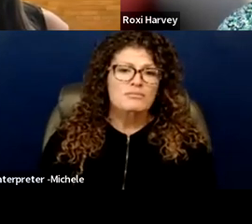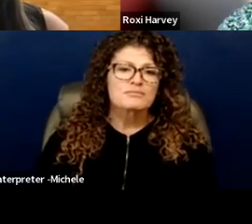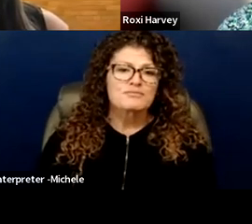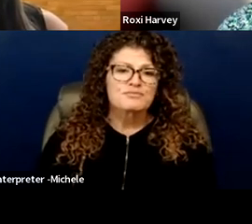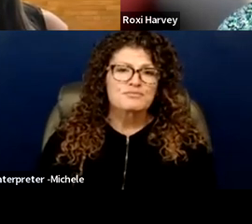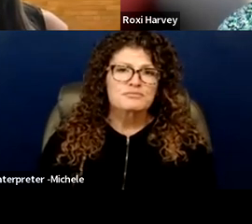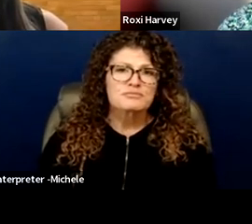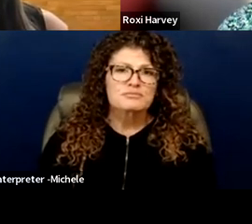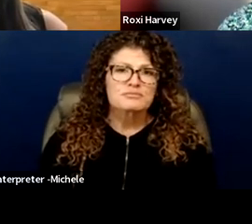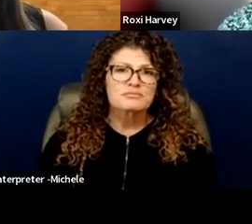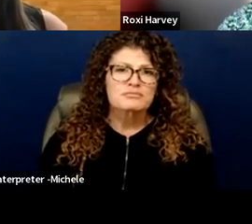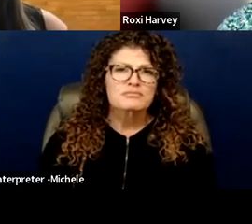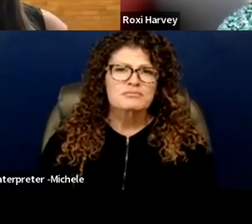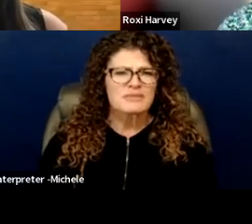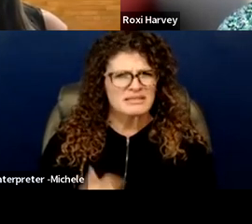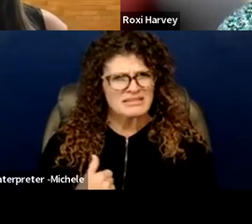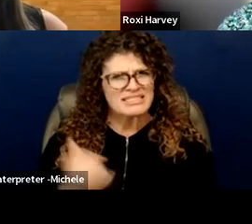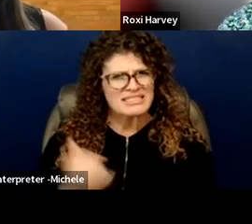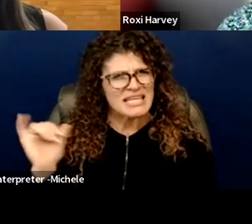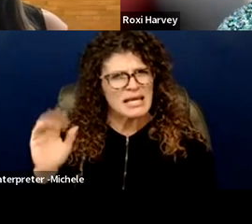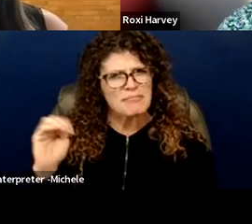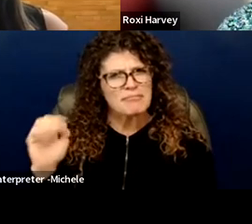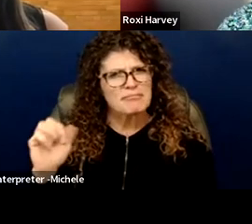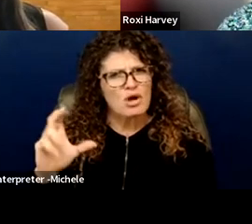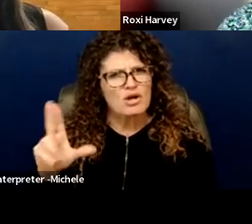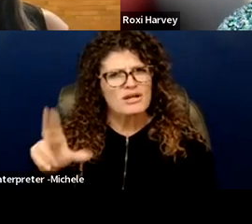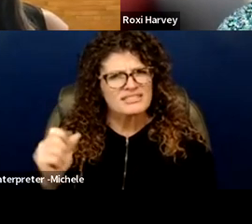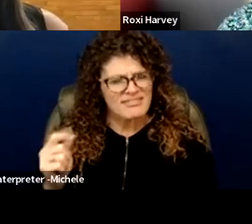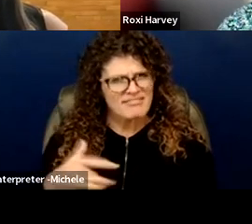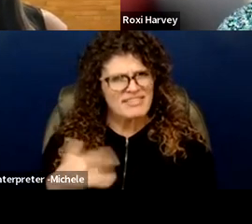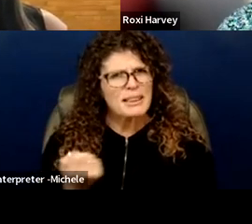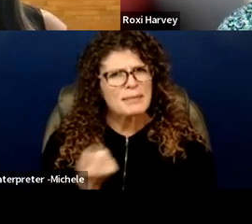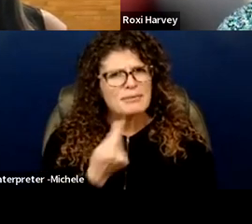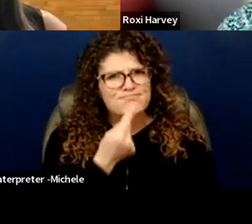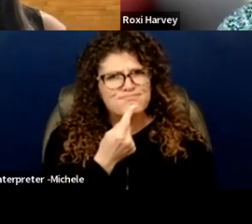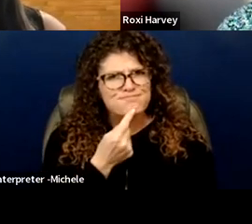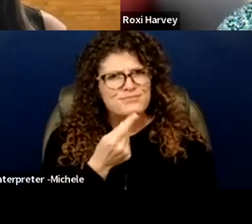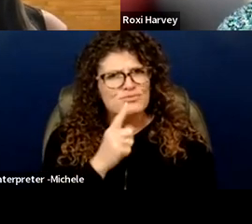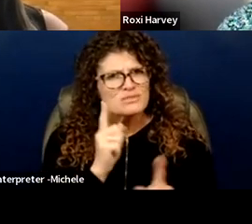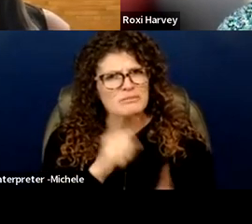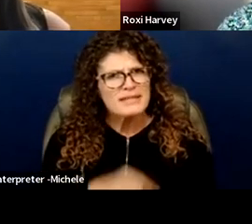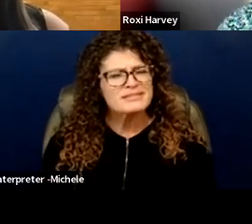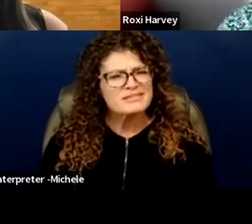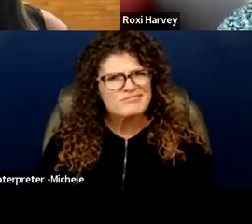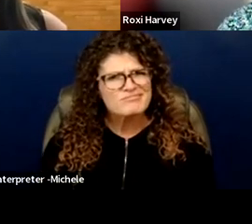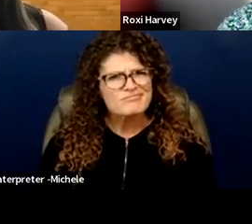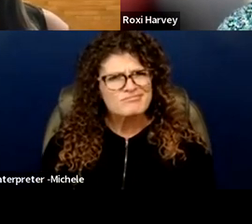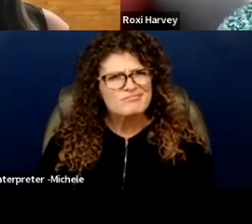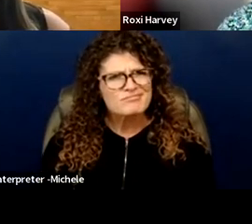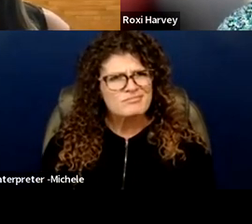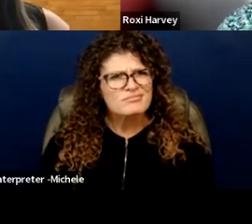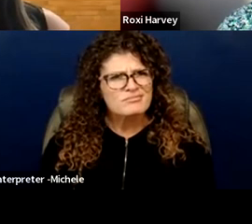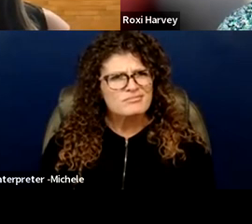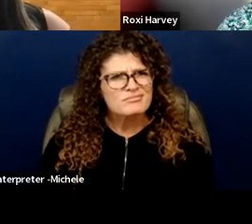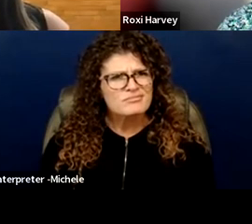I like Marcus, I'm a little disappointed in the responses. I mean, you know, the community BPS is in